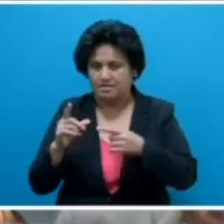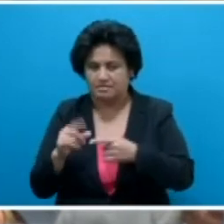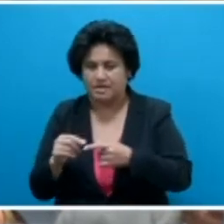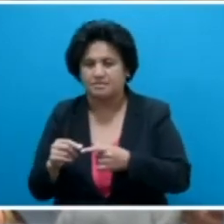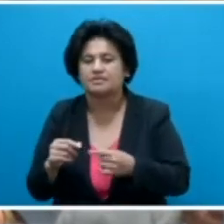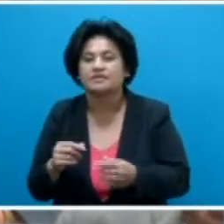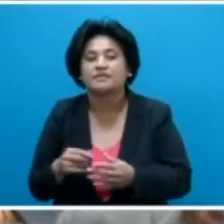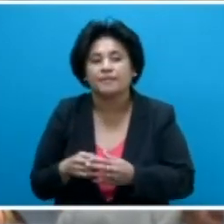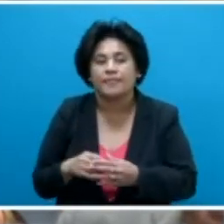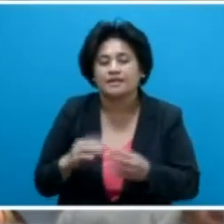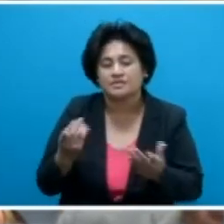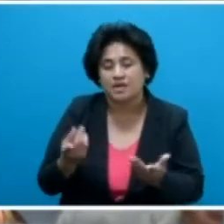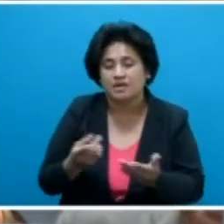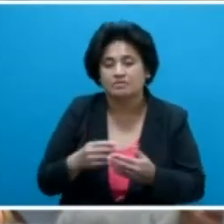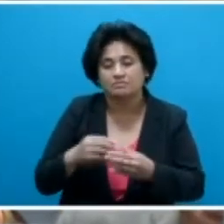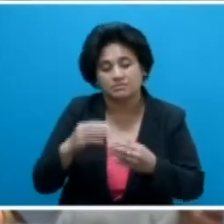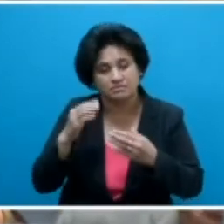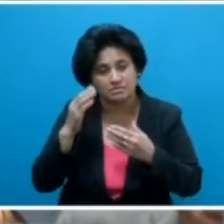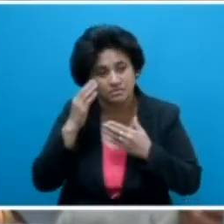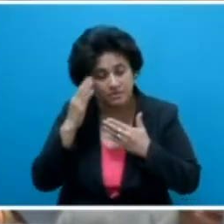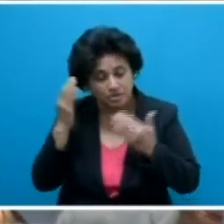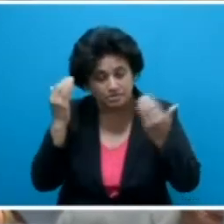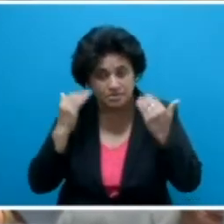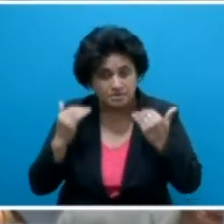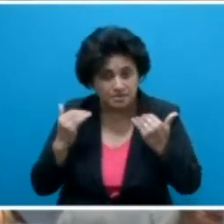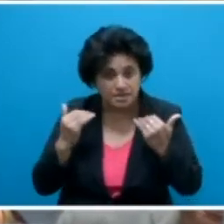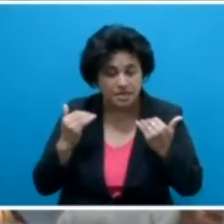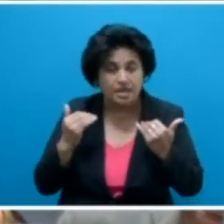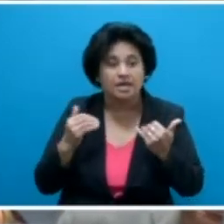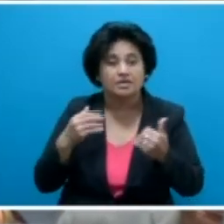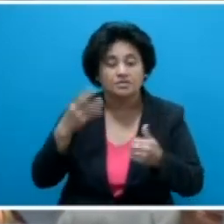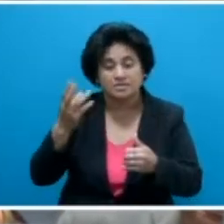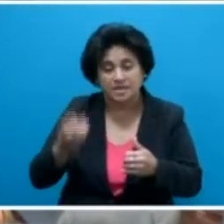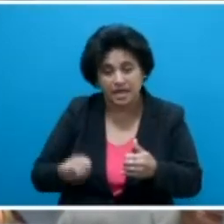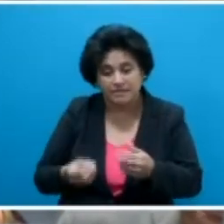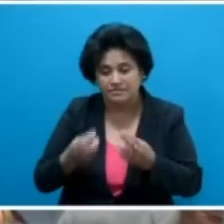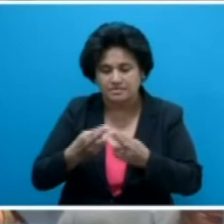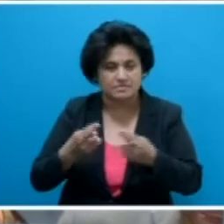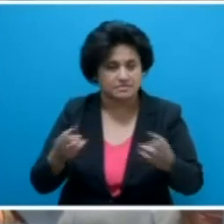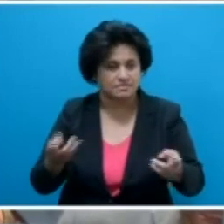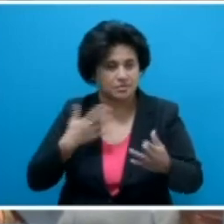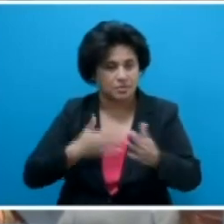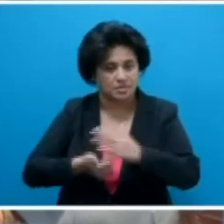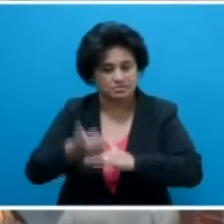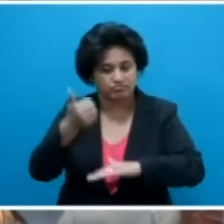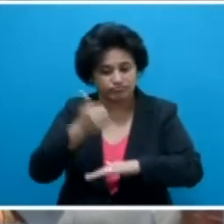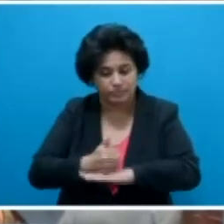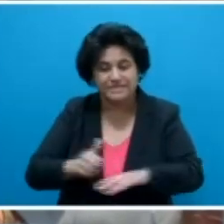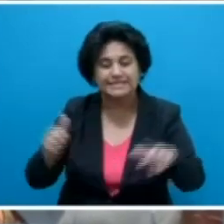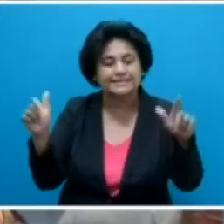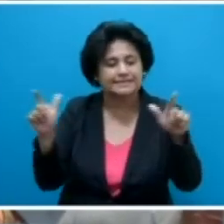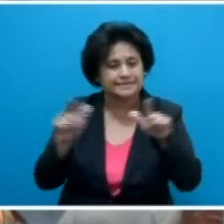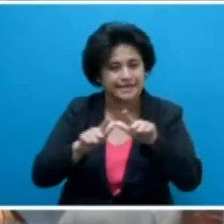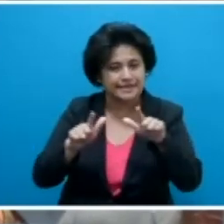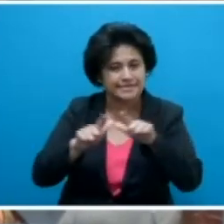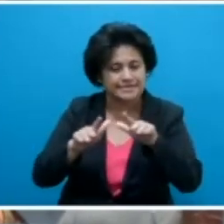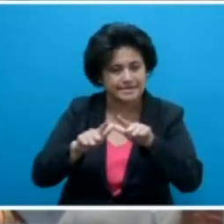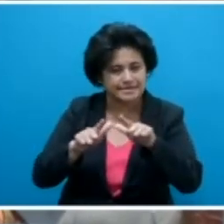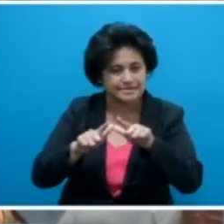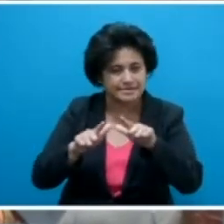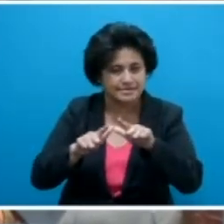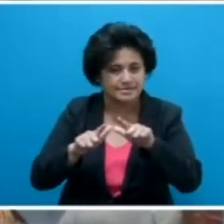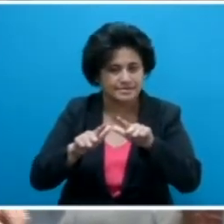Honourable Speaker said the reallocation of resource means that the Ministry has to establish improved relations with research institutions.